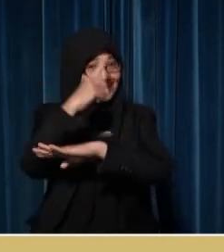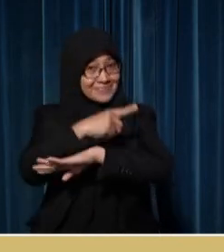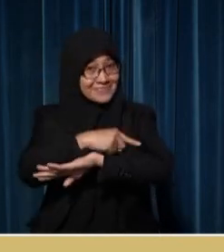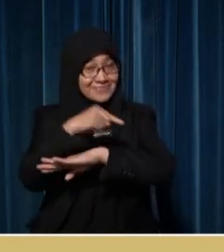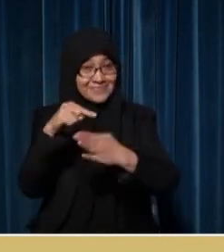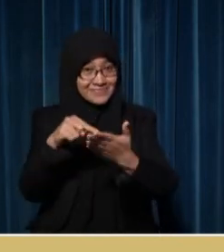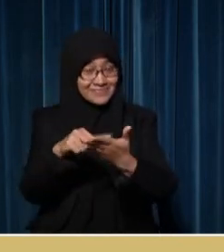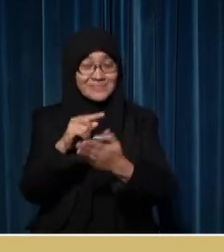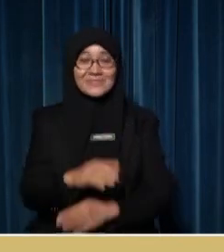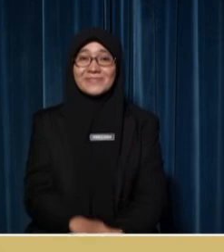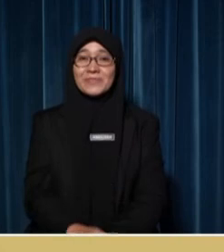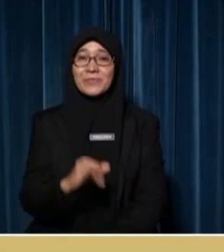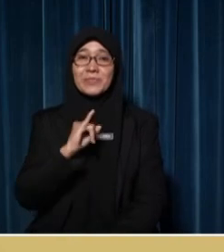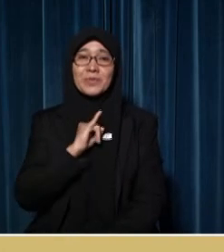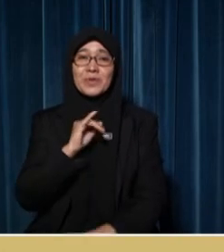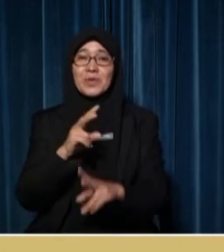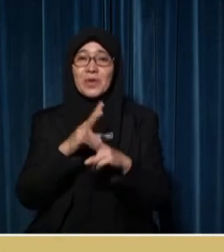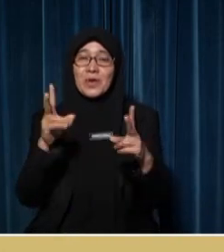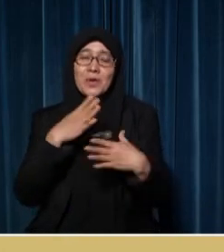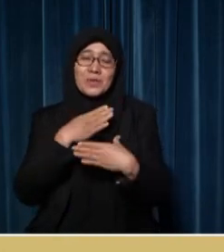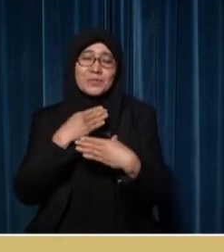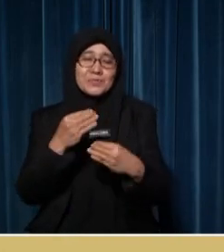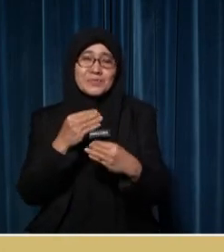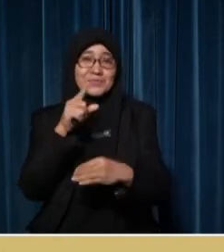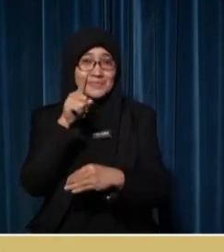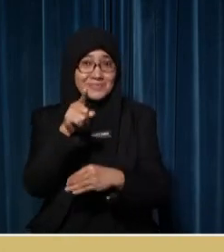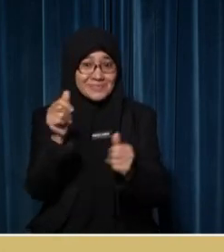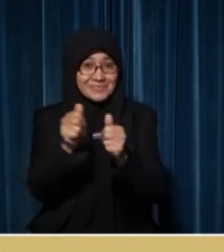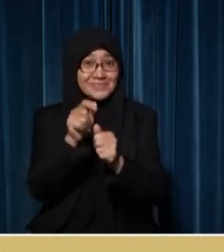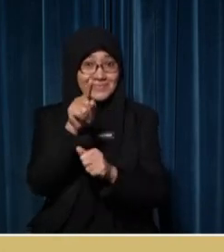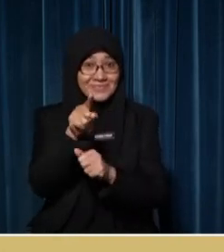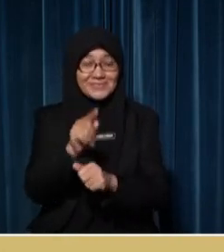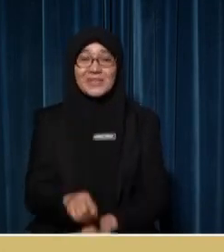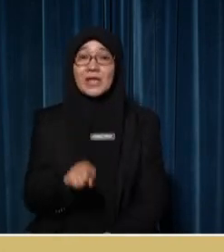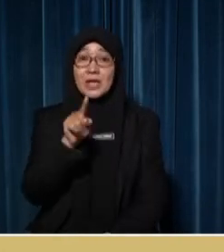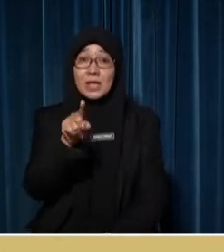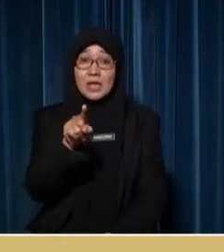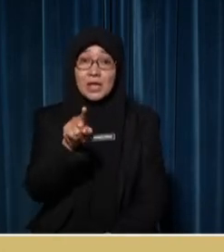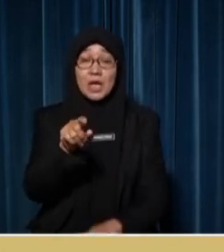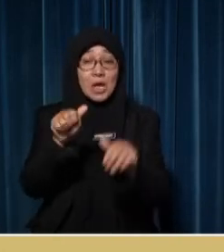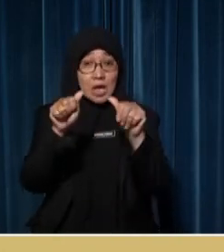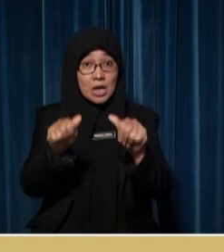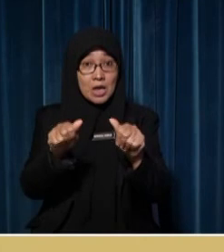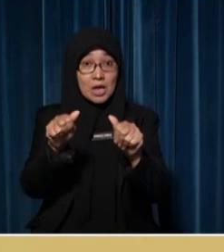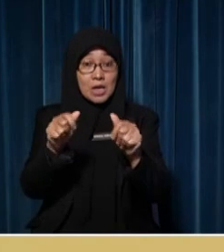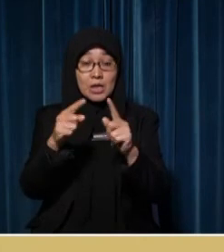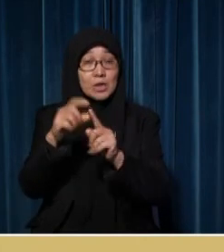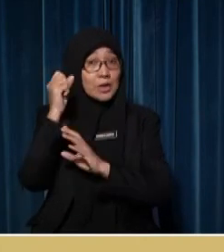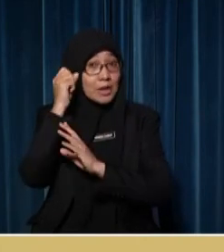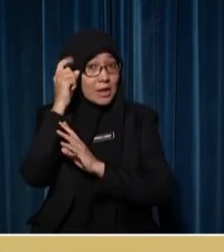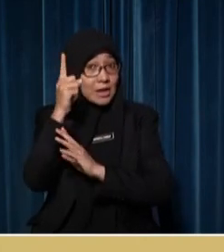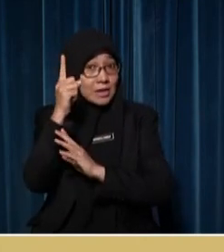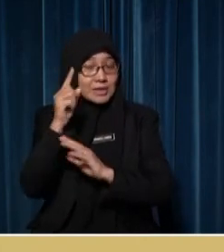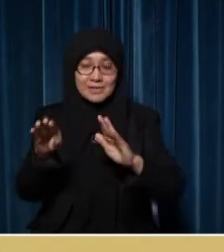I am very proud of you. You are now able to understand the